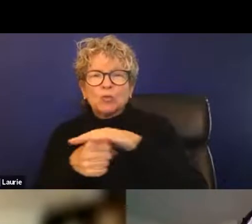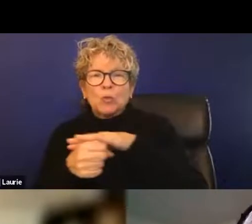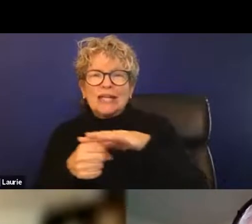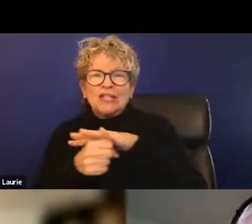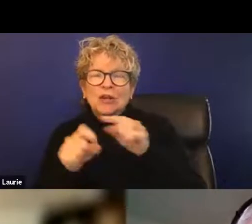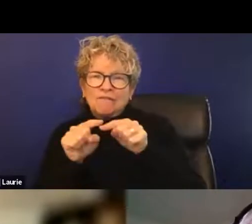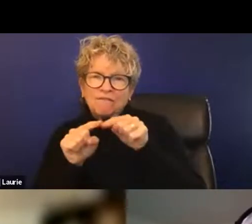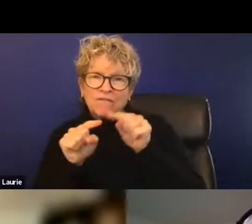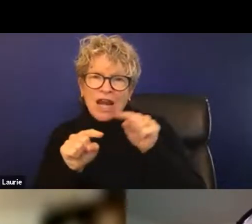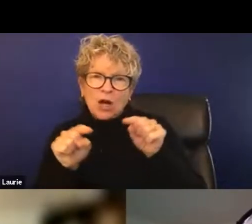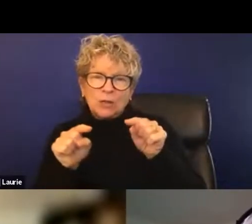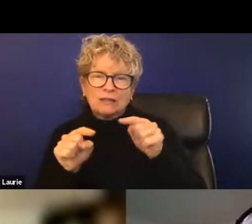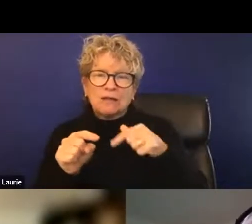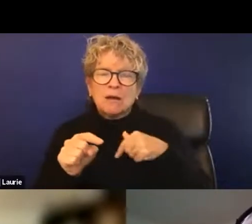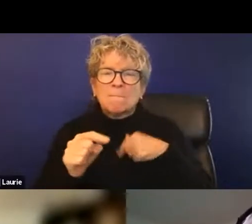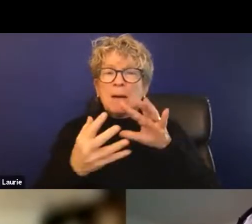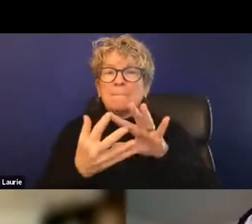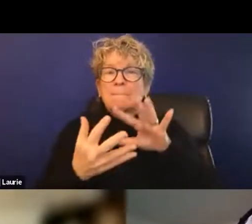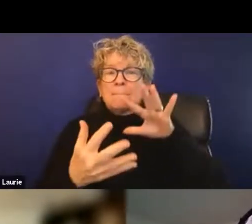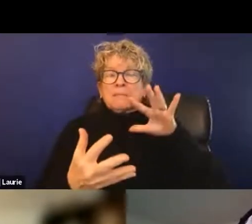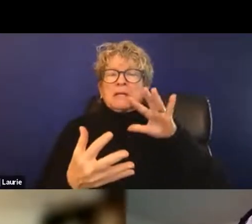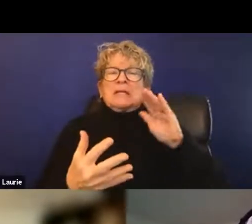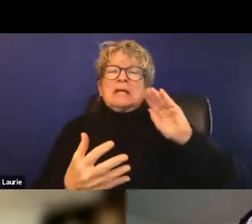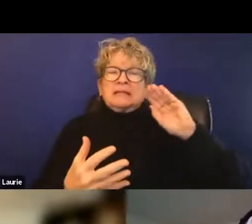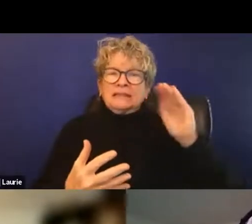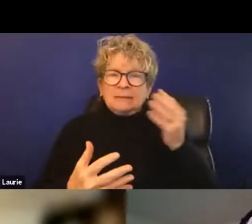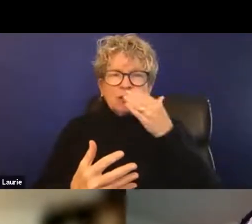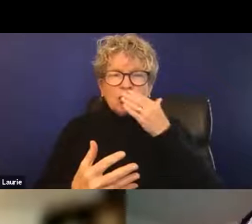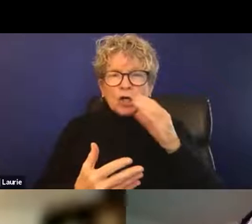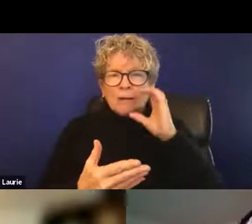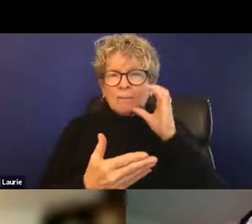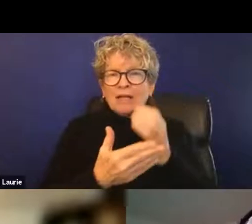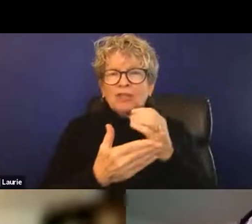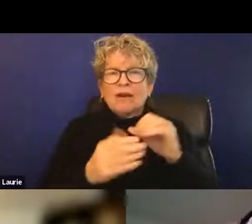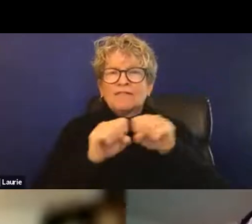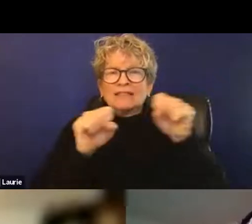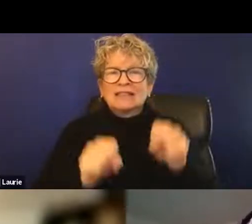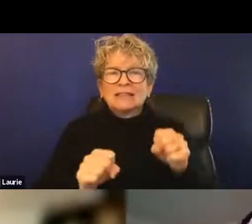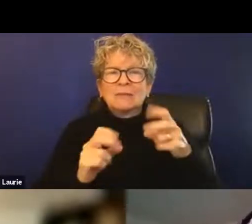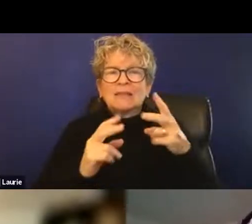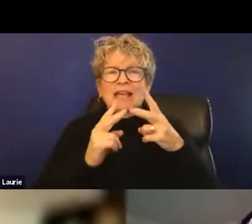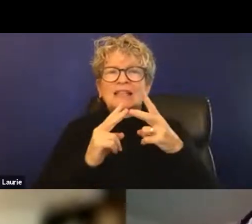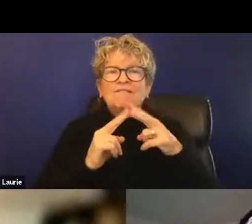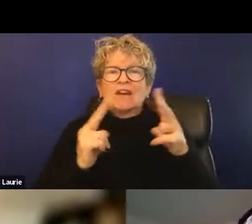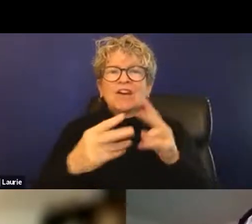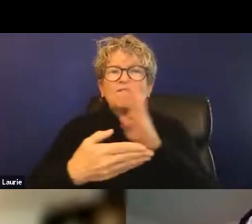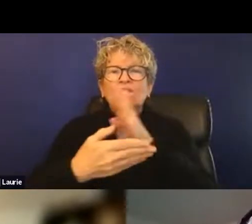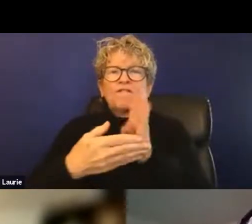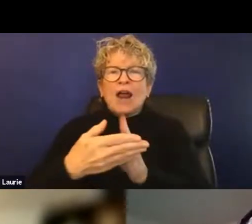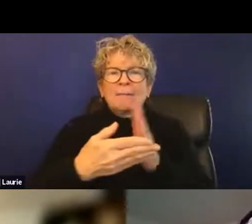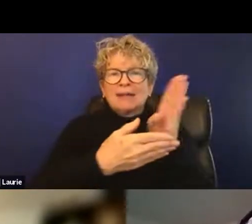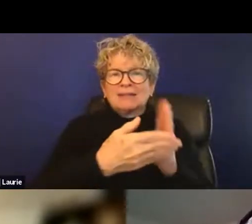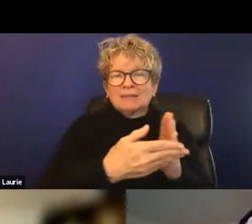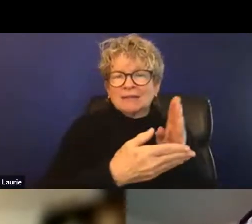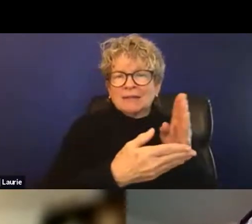pretty accurate description of a very fragmented system that would like to, employ best